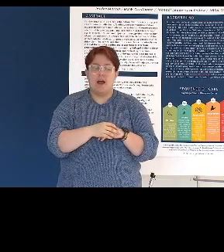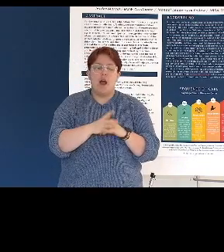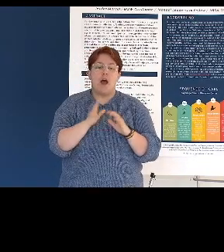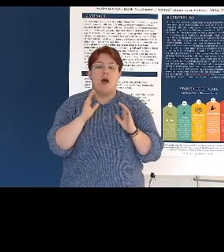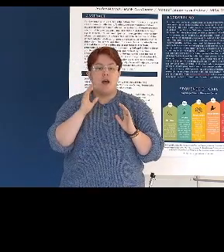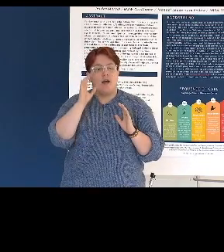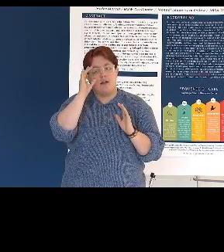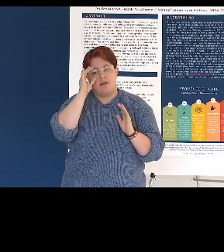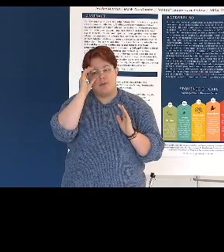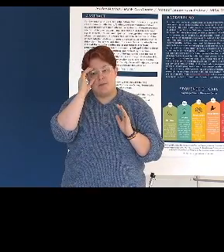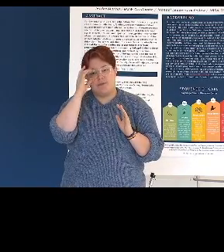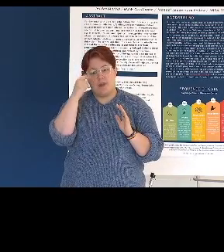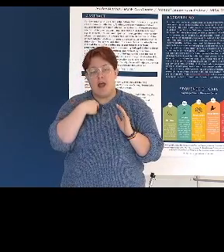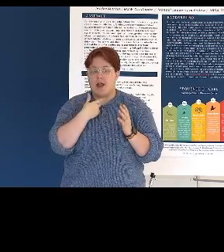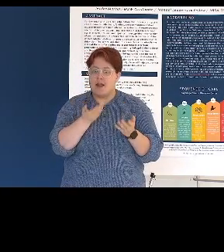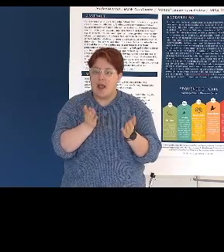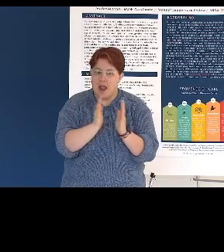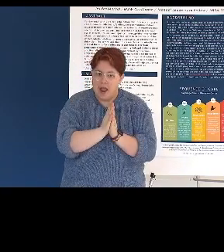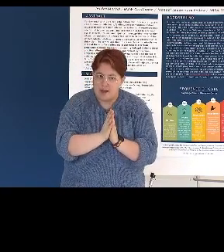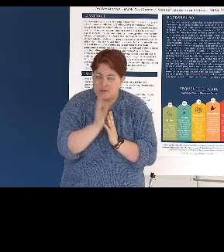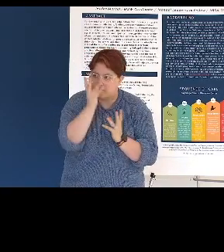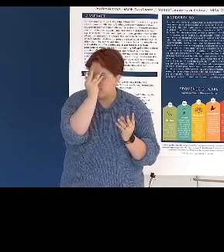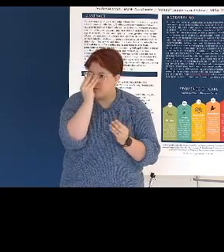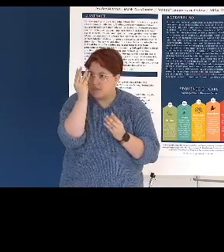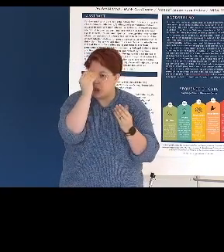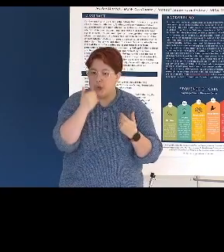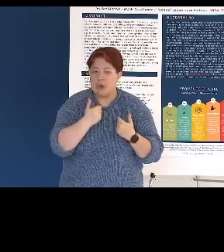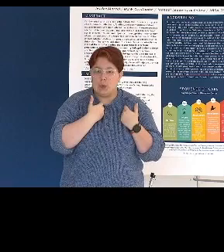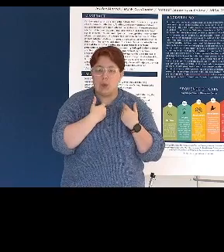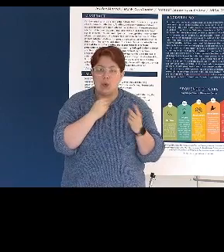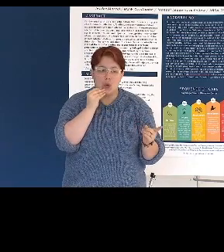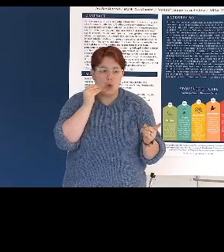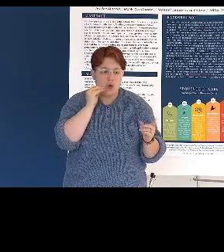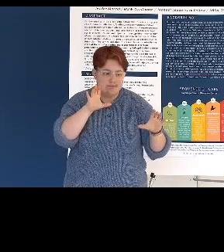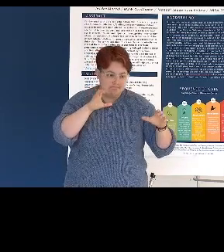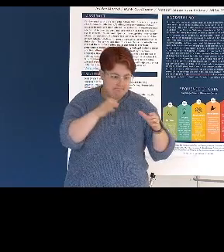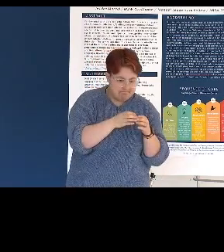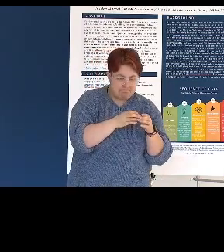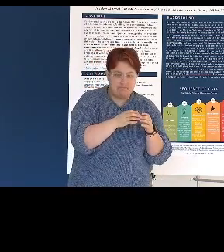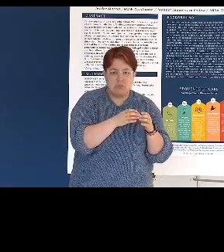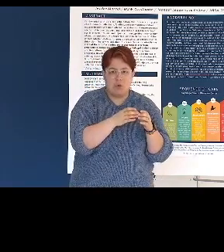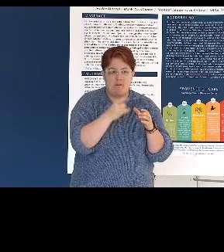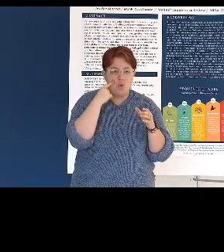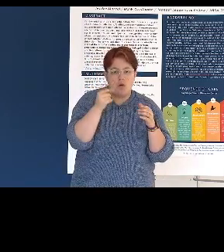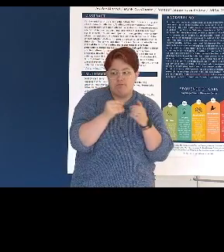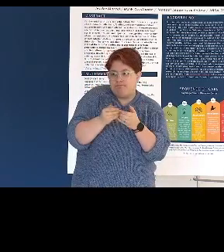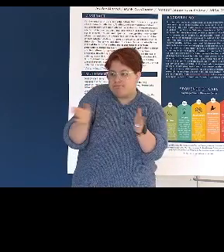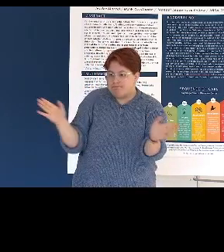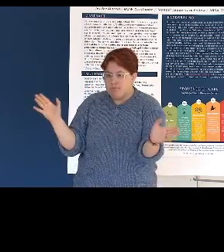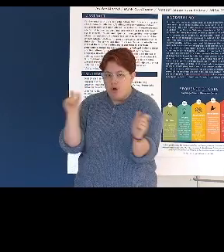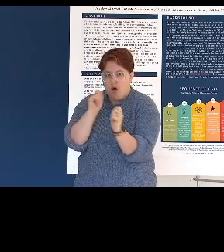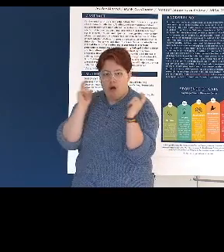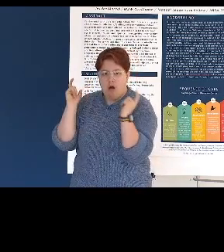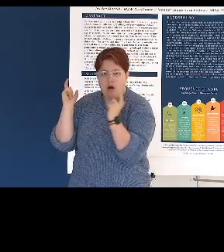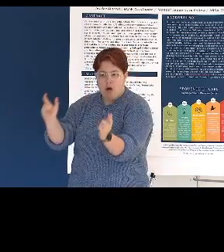do humbly ask you to just consider youth residential treatment as a microcosm for all settings in which we work with our highest need,